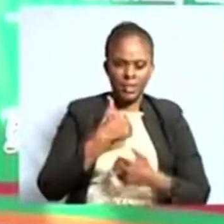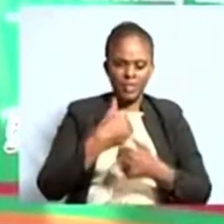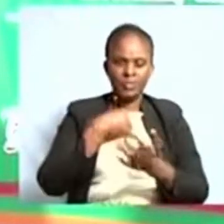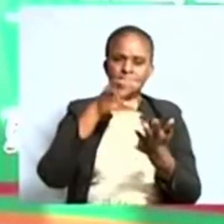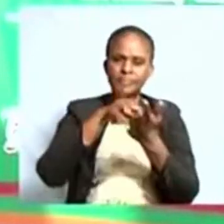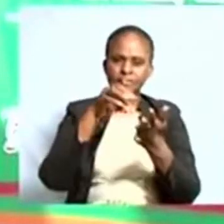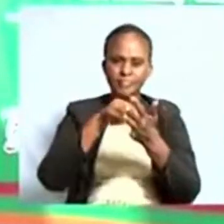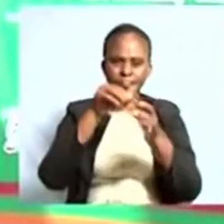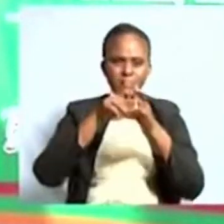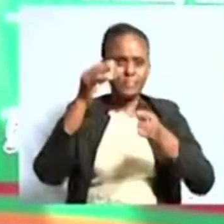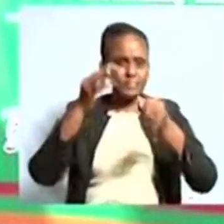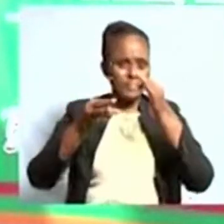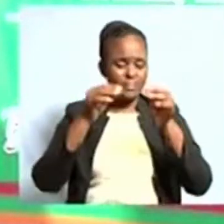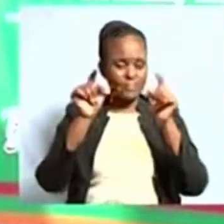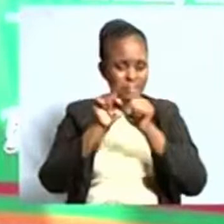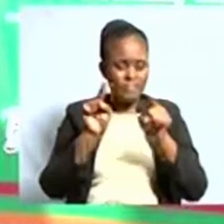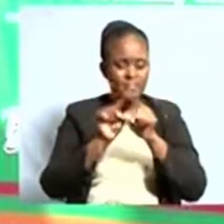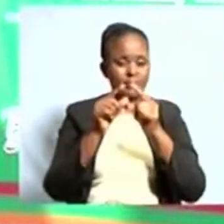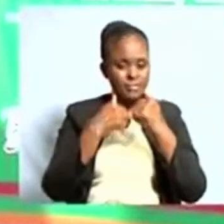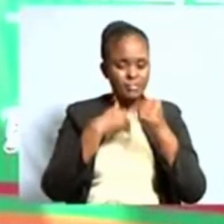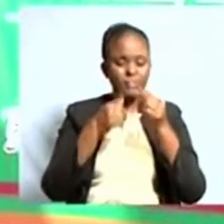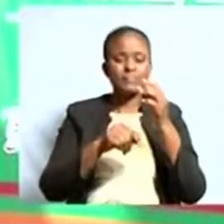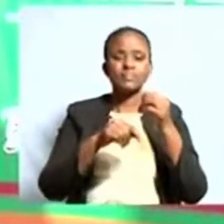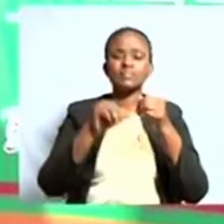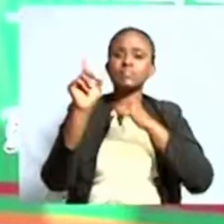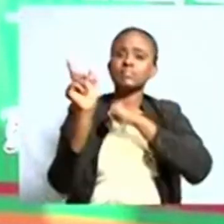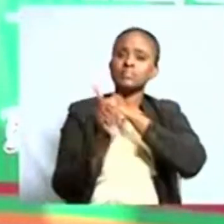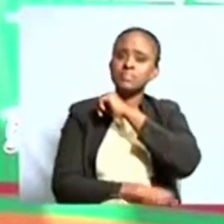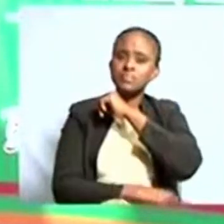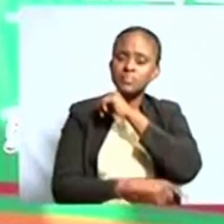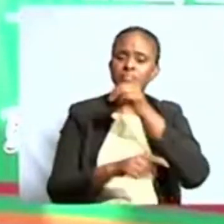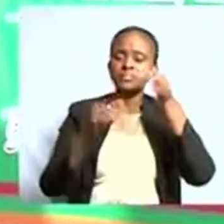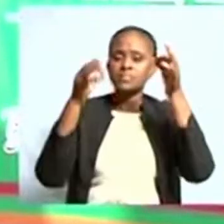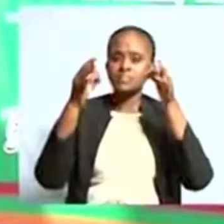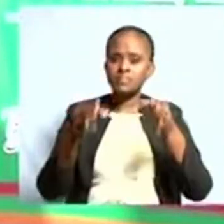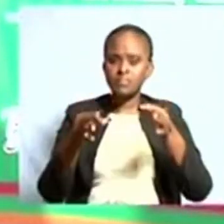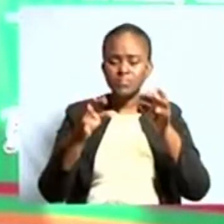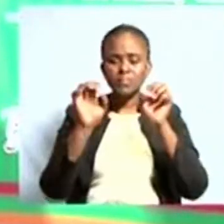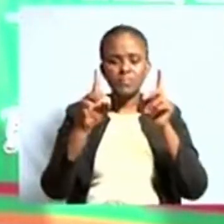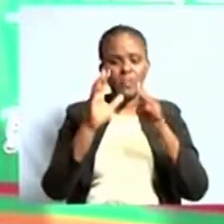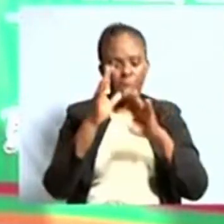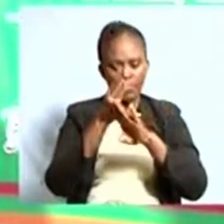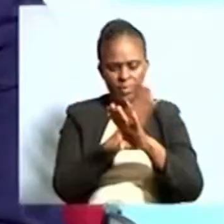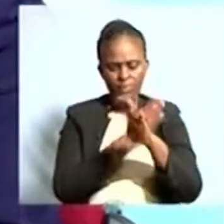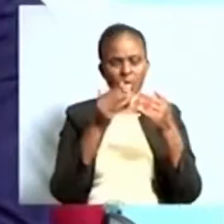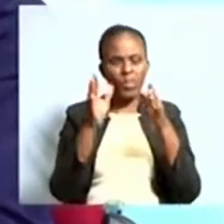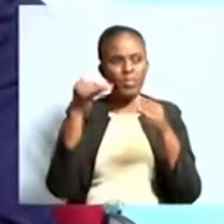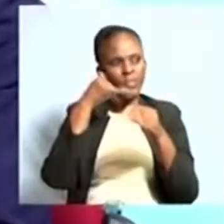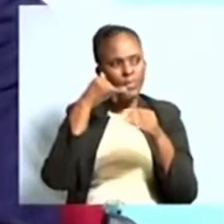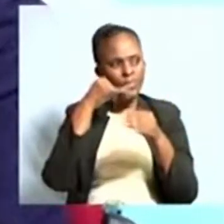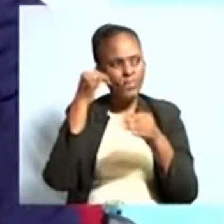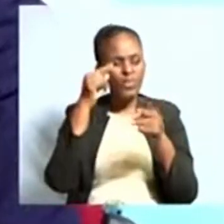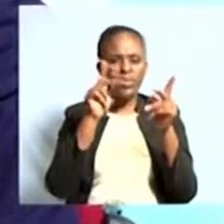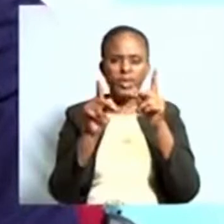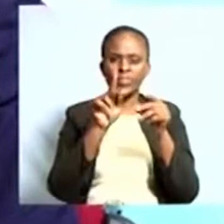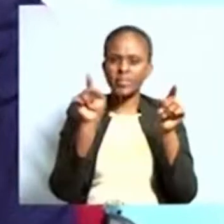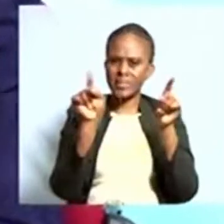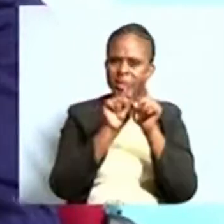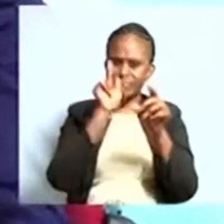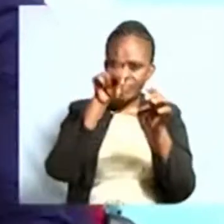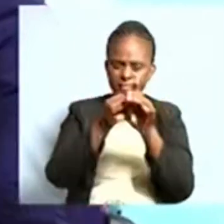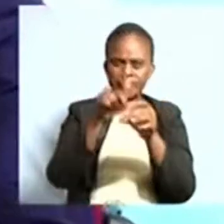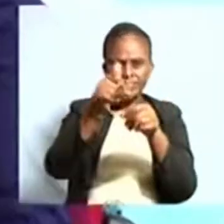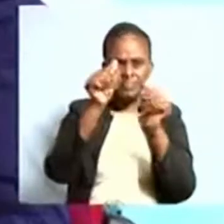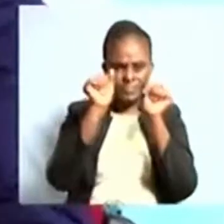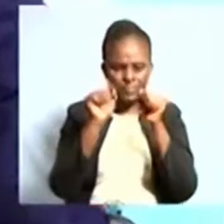to court, and they've been fined and judged. Okay. Before we open our lines for the public also to participate, so that